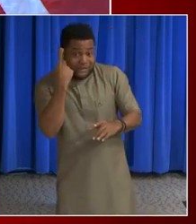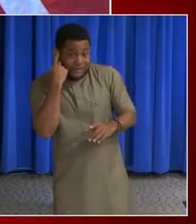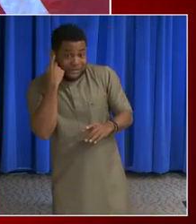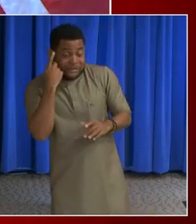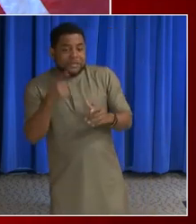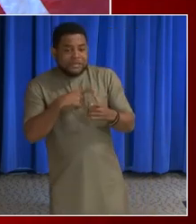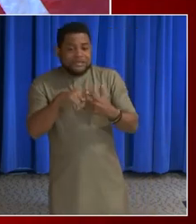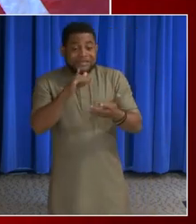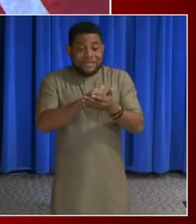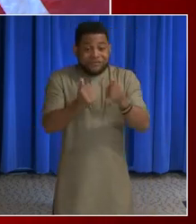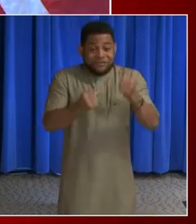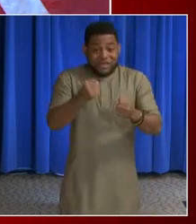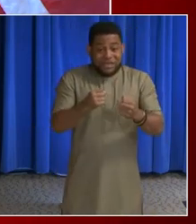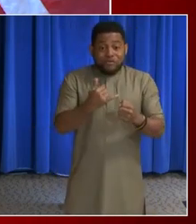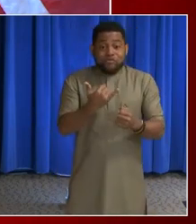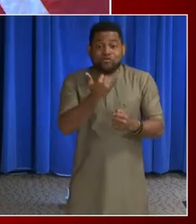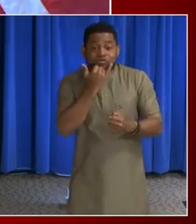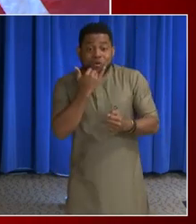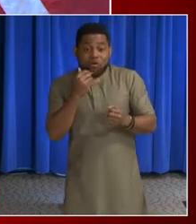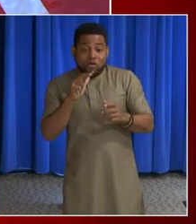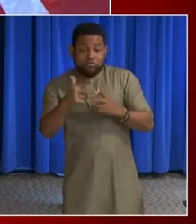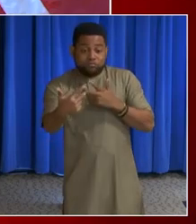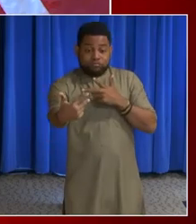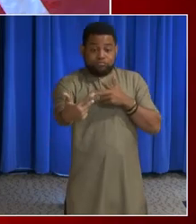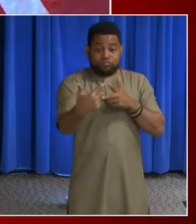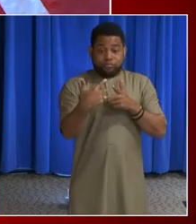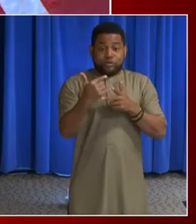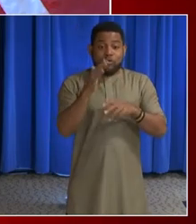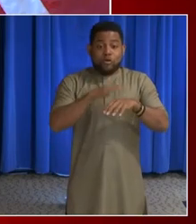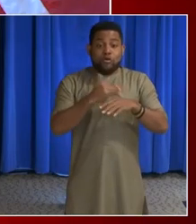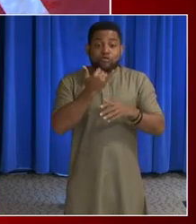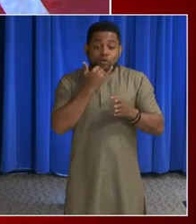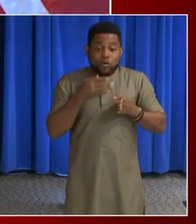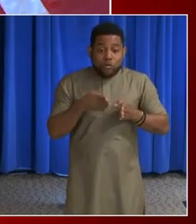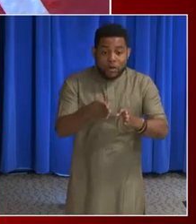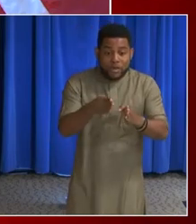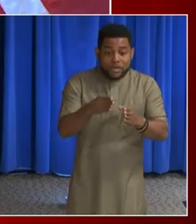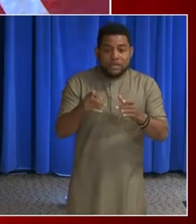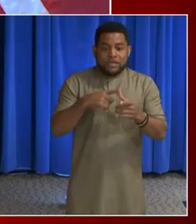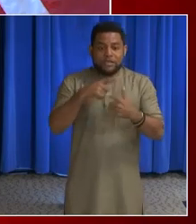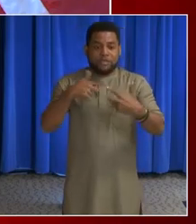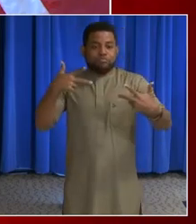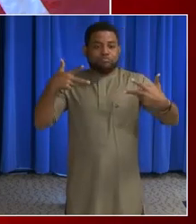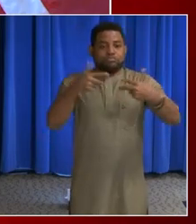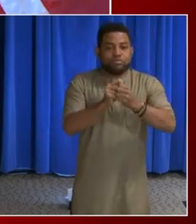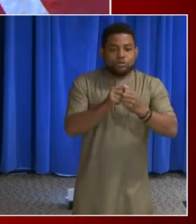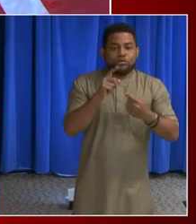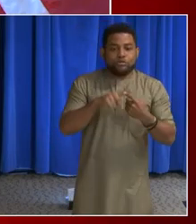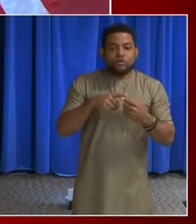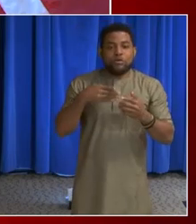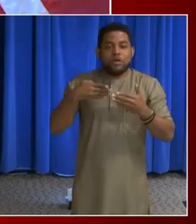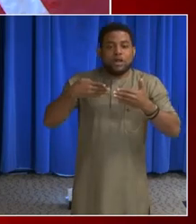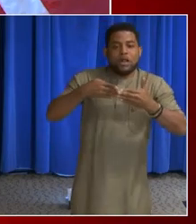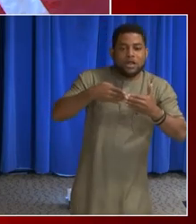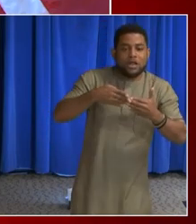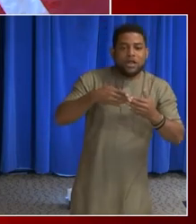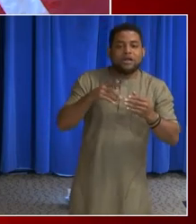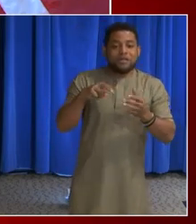the wrong way on the street with police in pursuit, crashed into a curb. So I think it's fair to say that the occupants of the